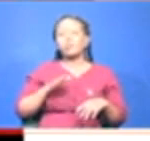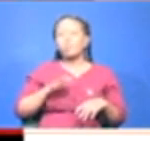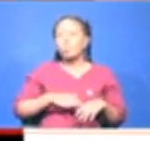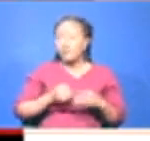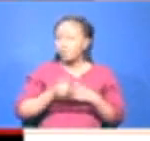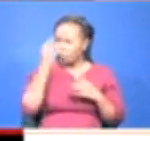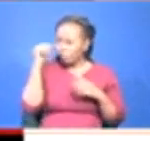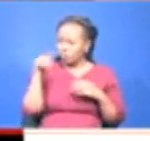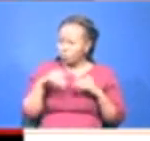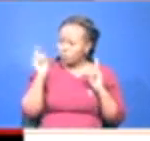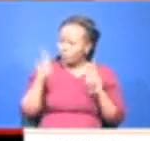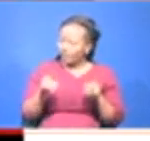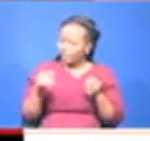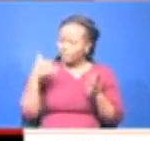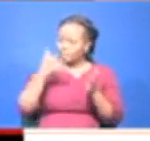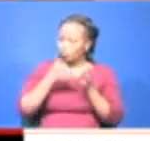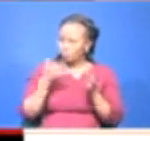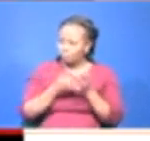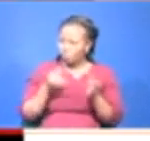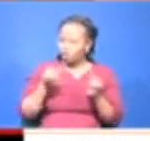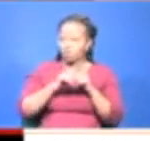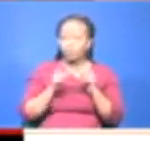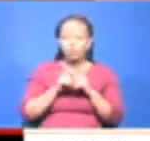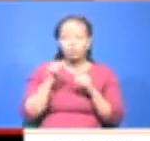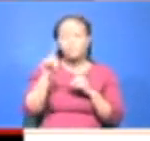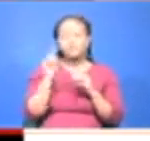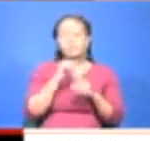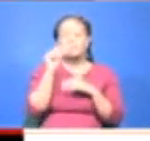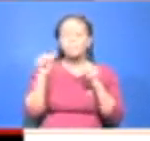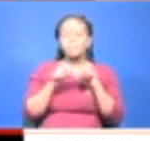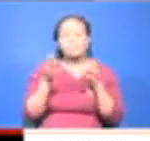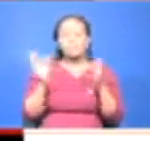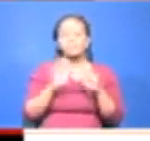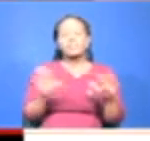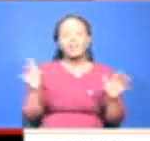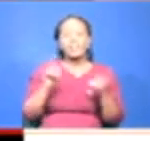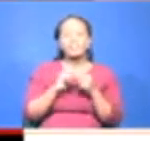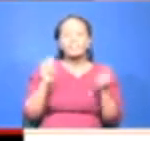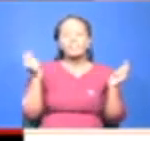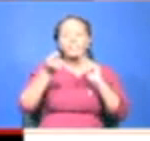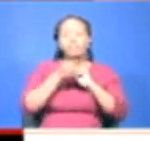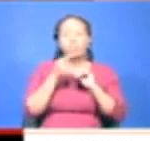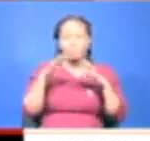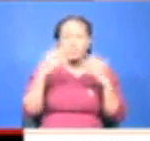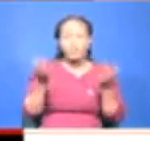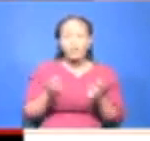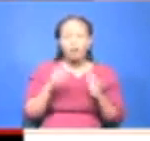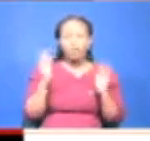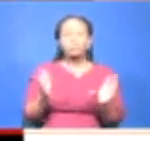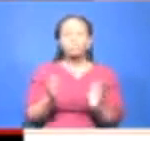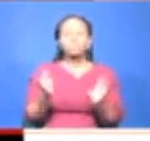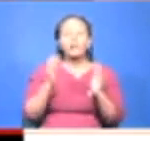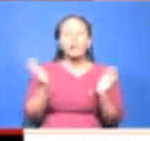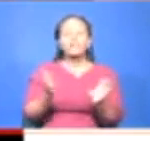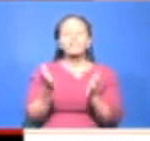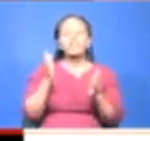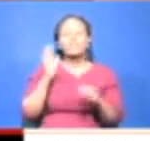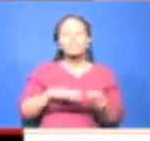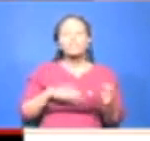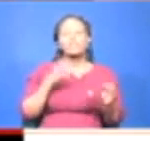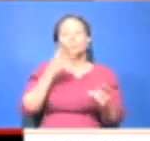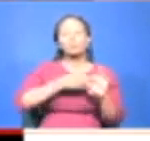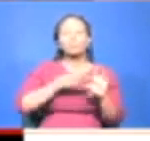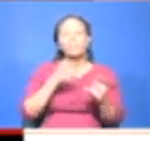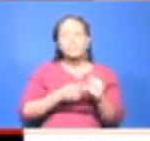them. And that we get into a tricky area, right, around land reform. How do we allow and encourage more women to participate? Mm-hmm. So we need some reform there